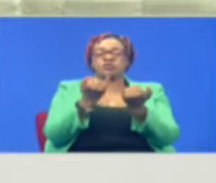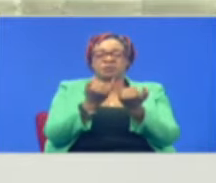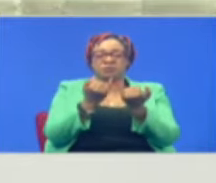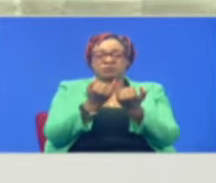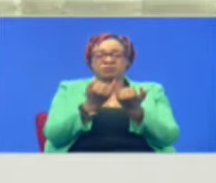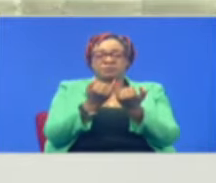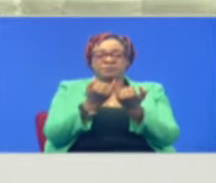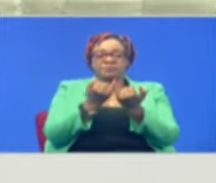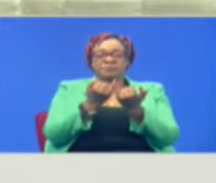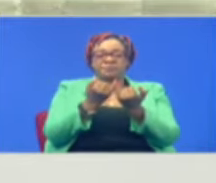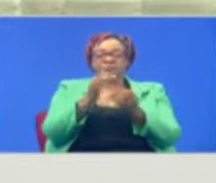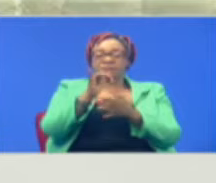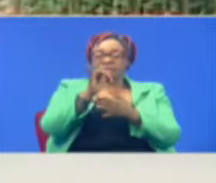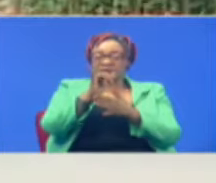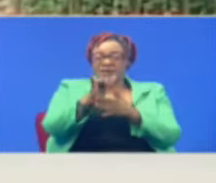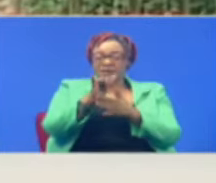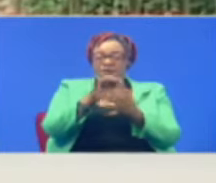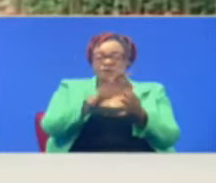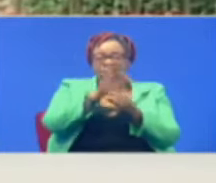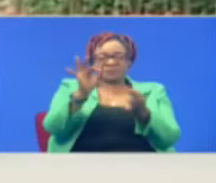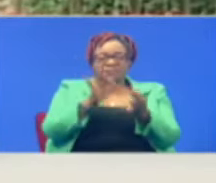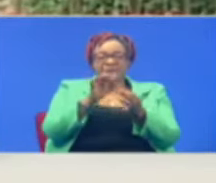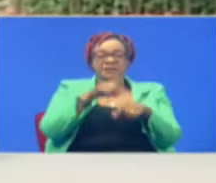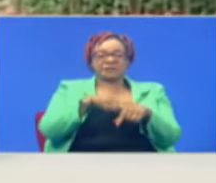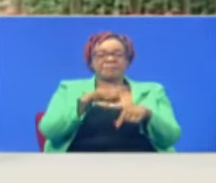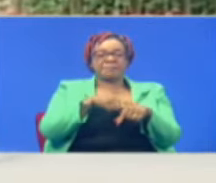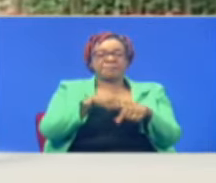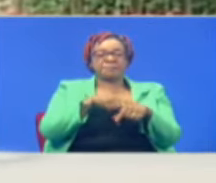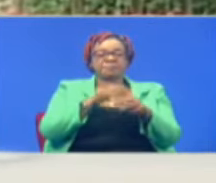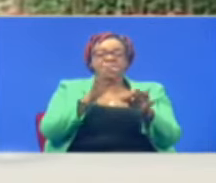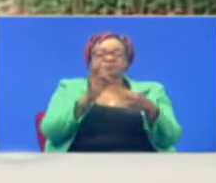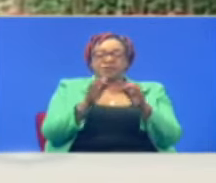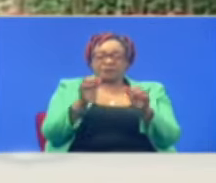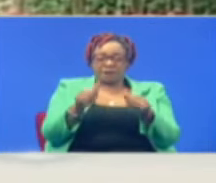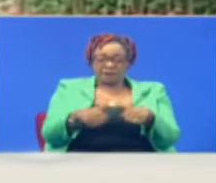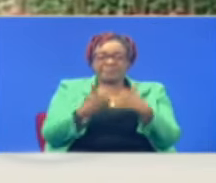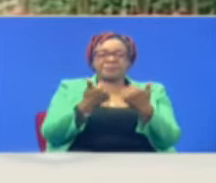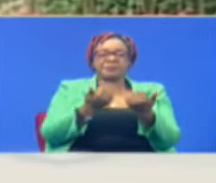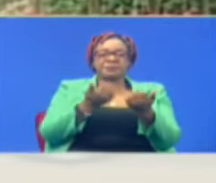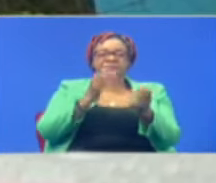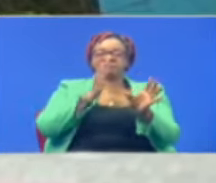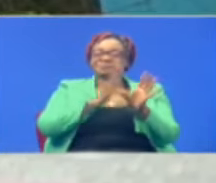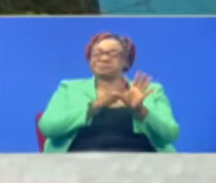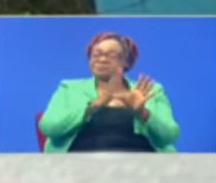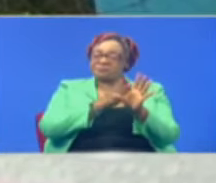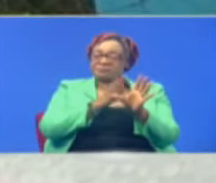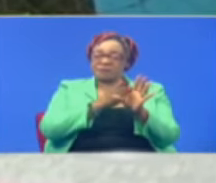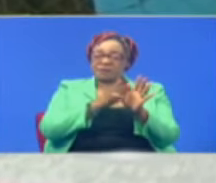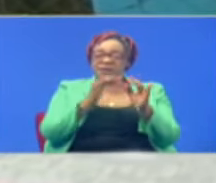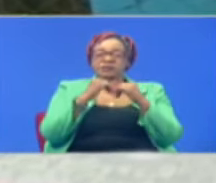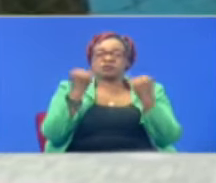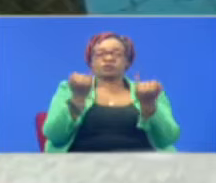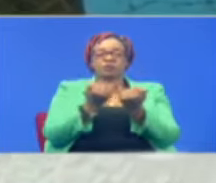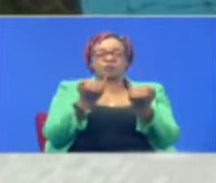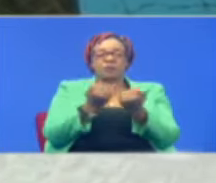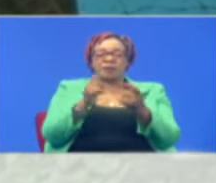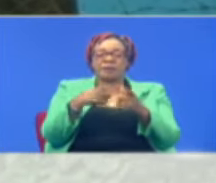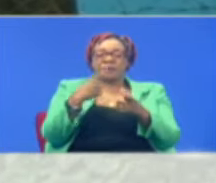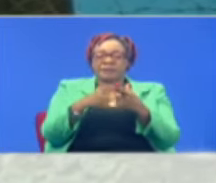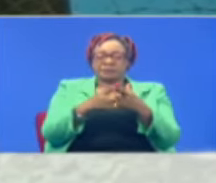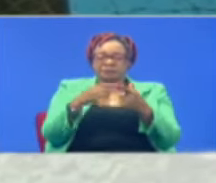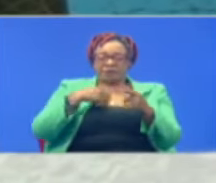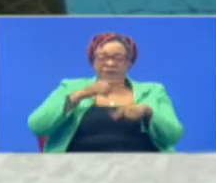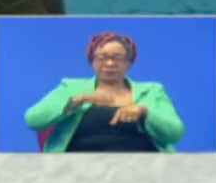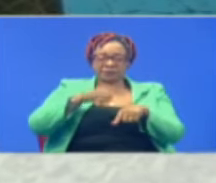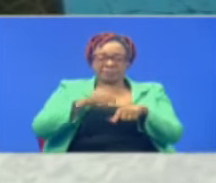one will be for a particular time frame. And in case one is taken into a psychiatric facility and serves out a set time, due